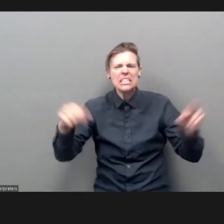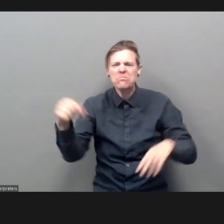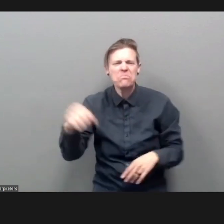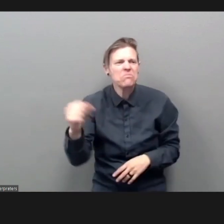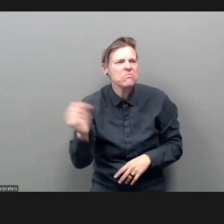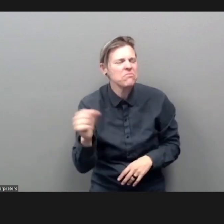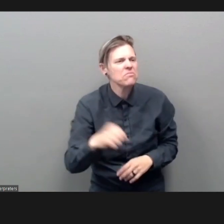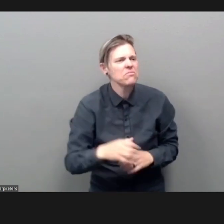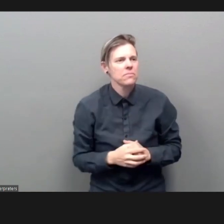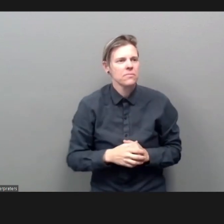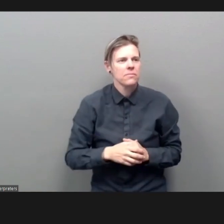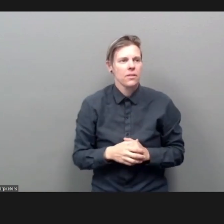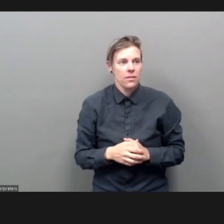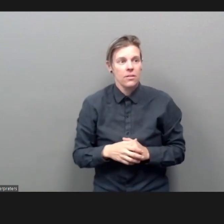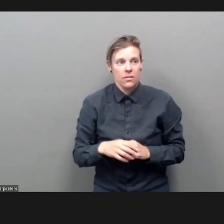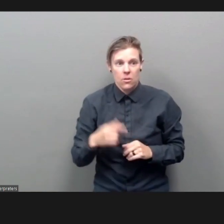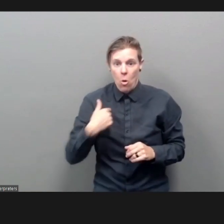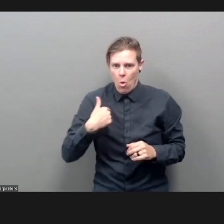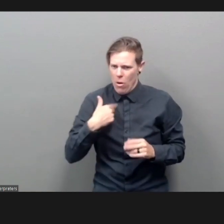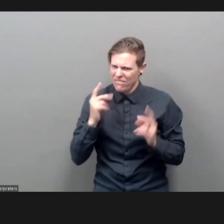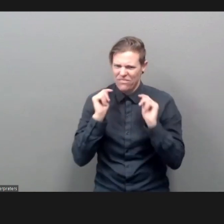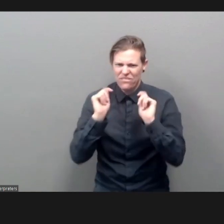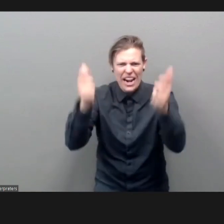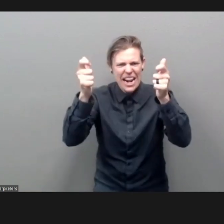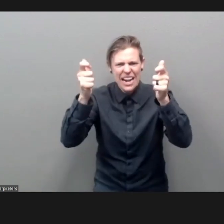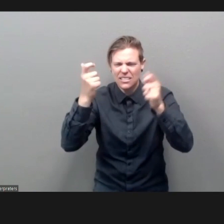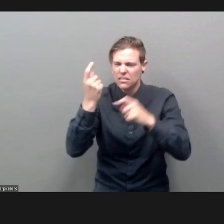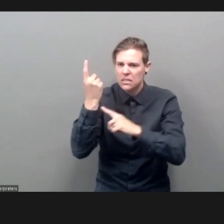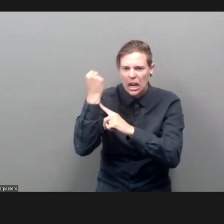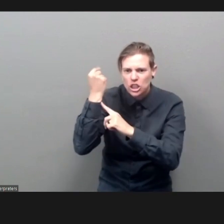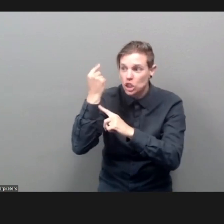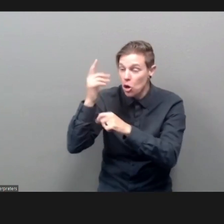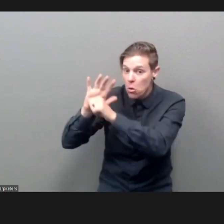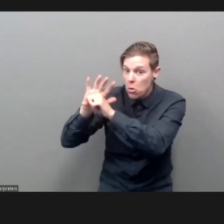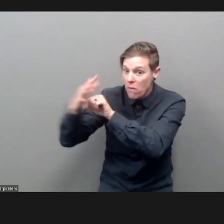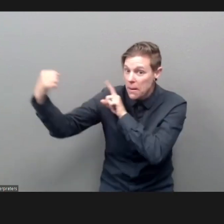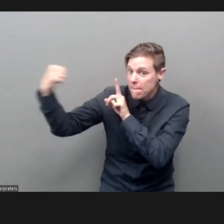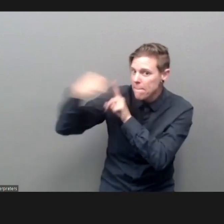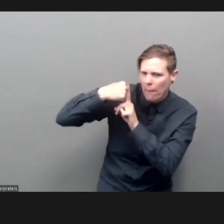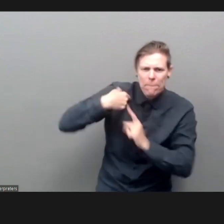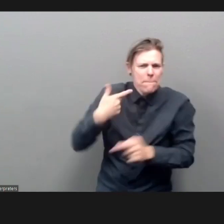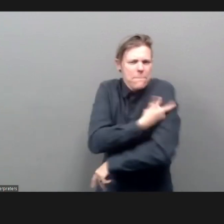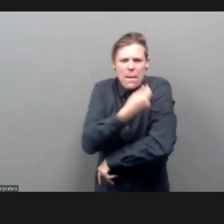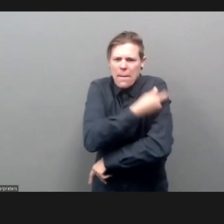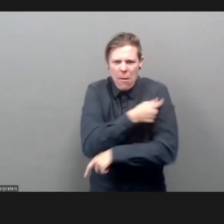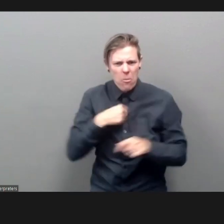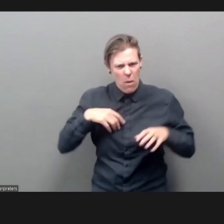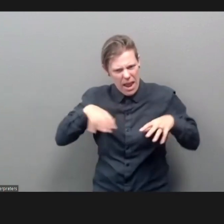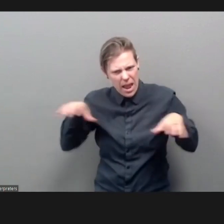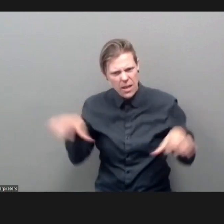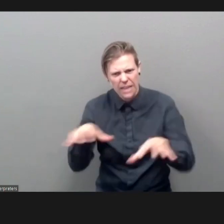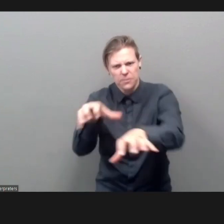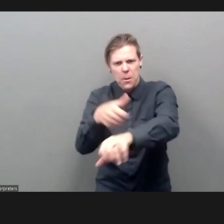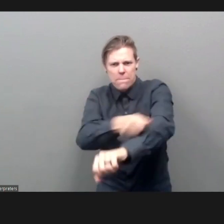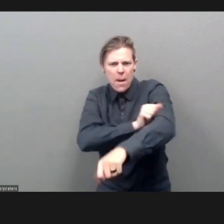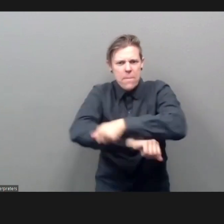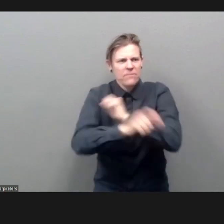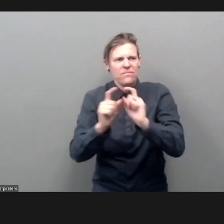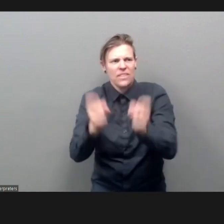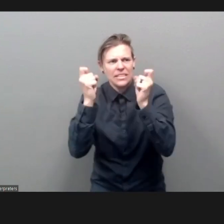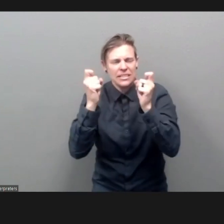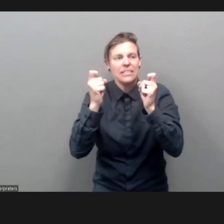early, that 6 months where immunity starts to wane means that we're more